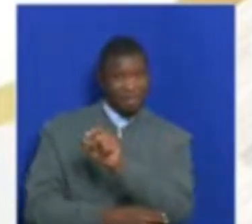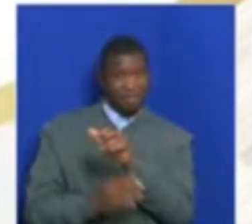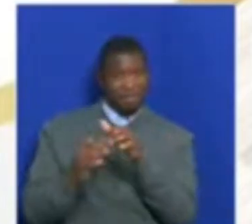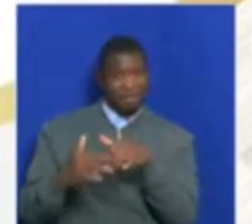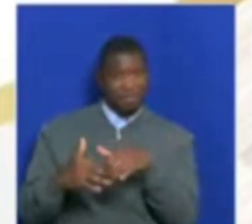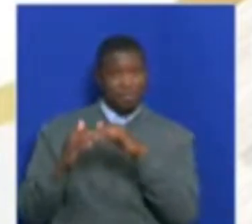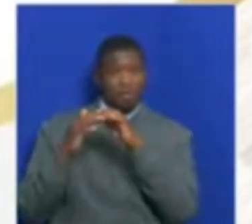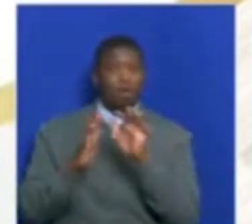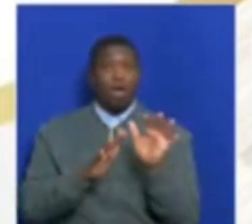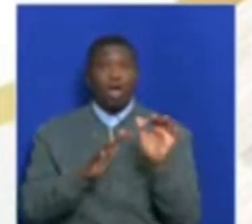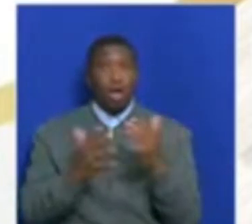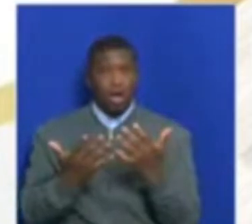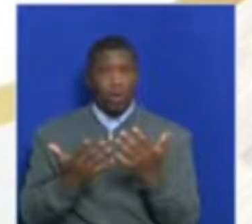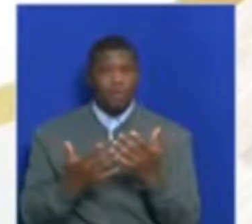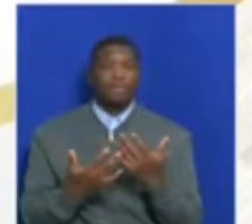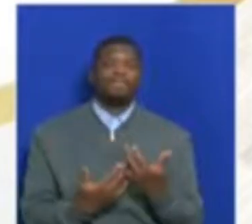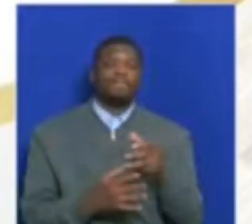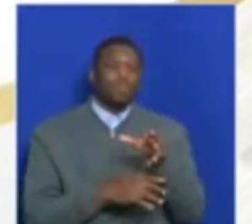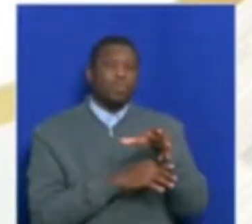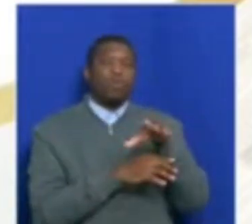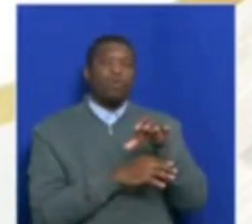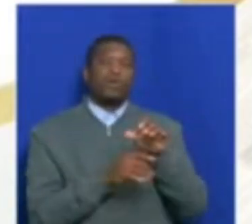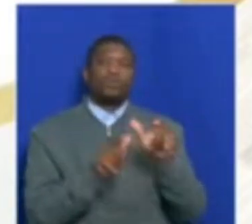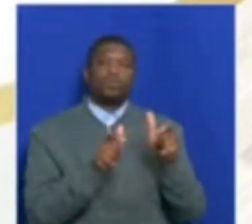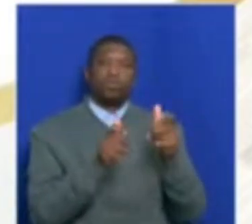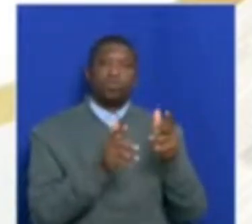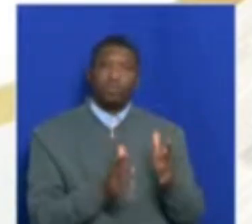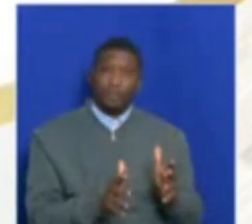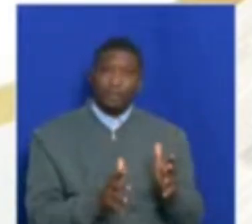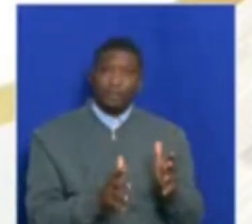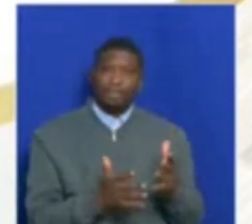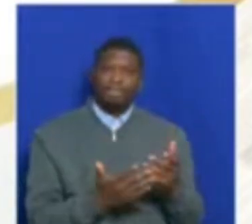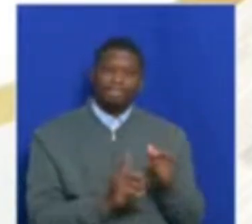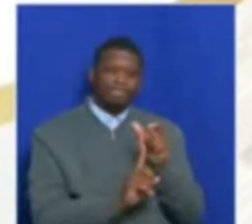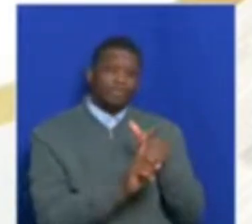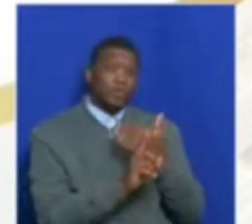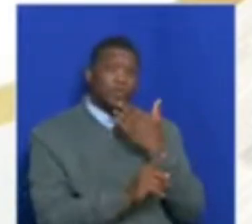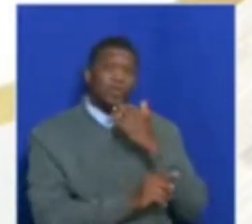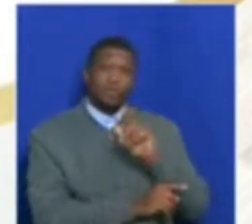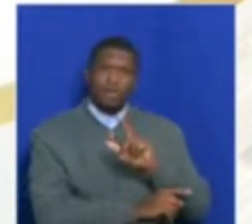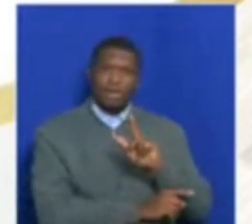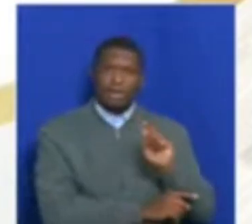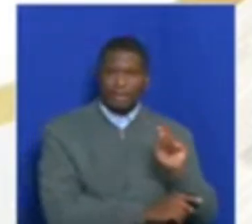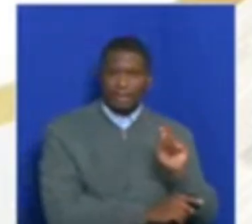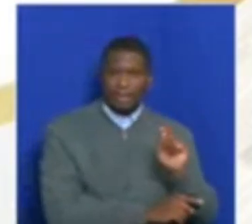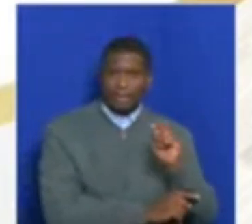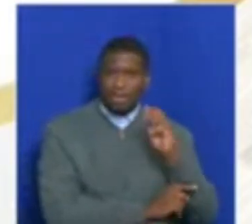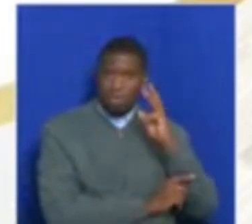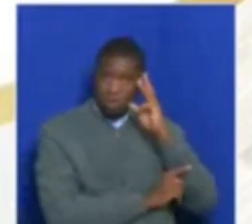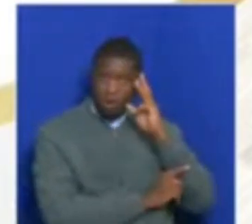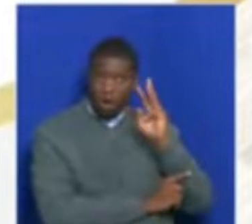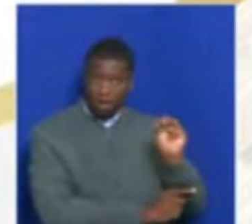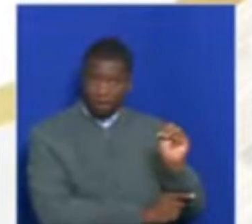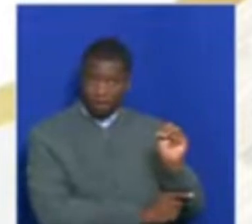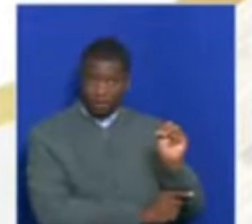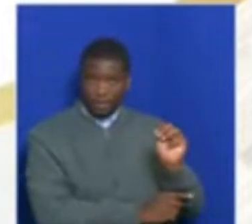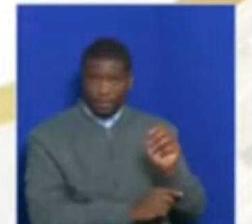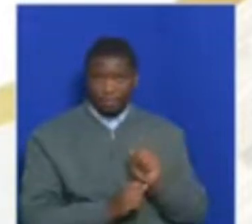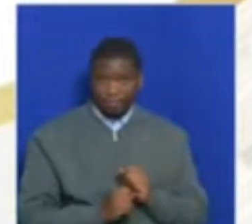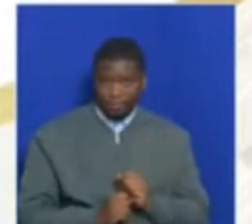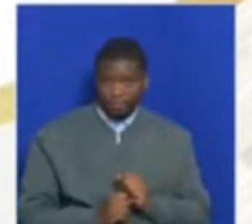commissioner, that is Lieutenant General Mkonazi. The task team that